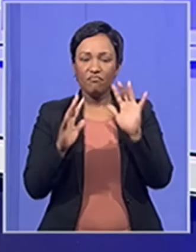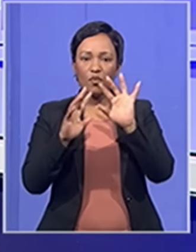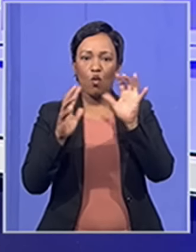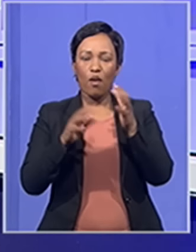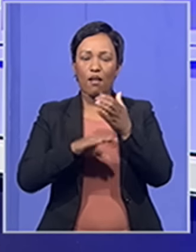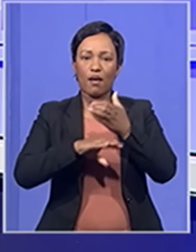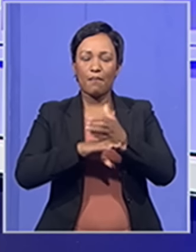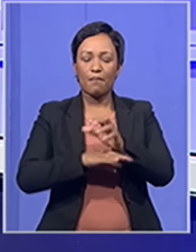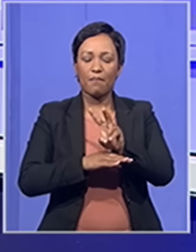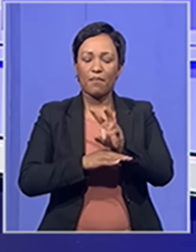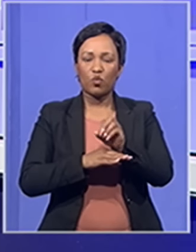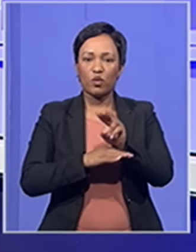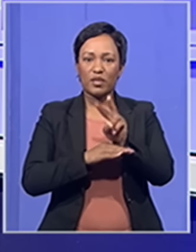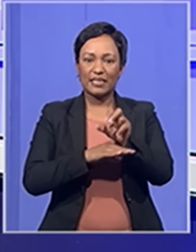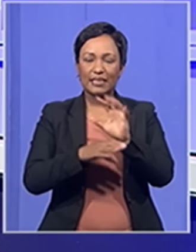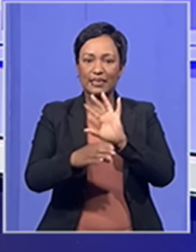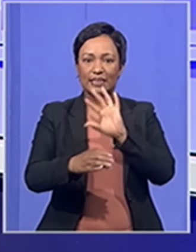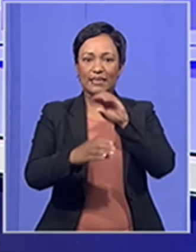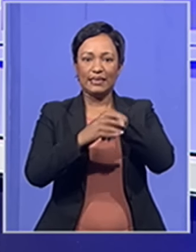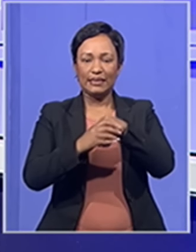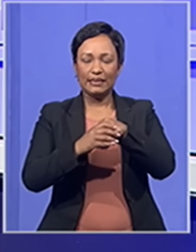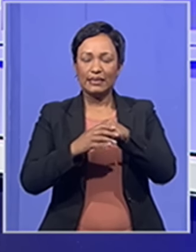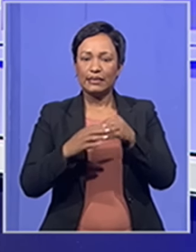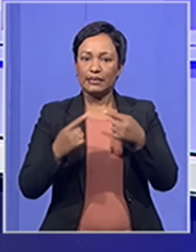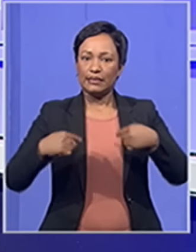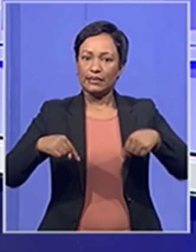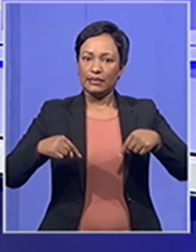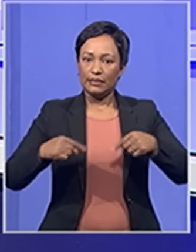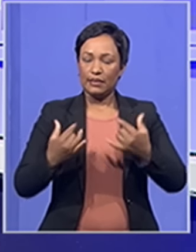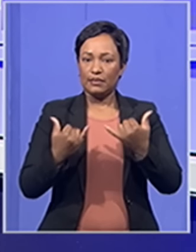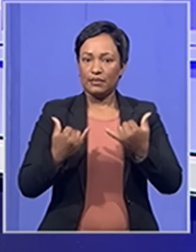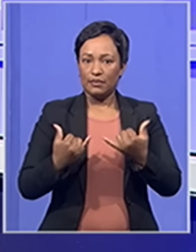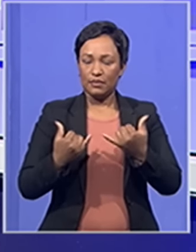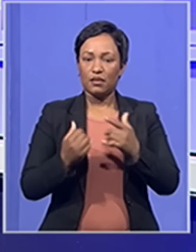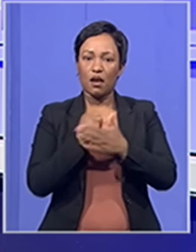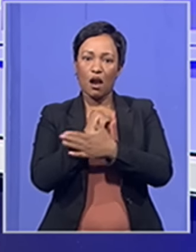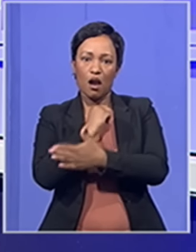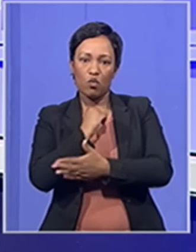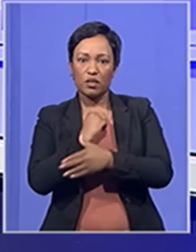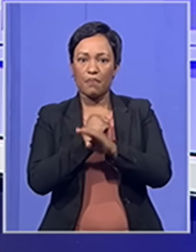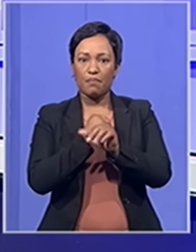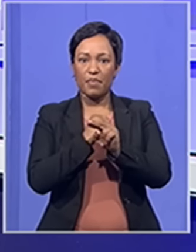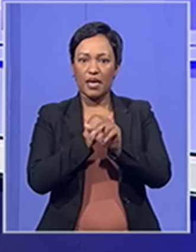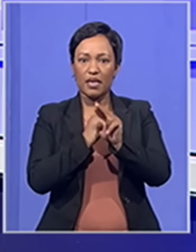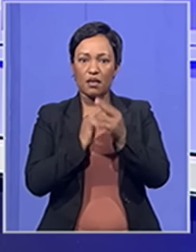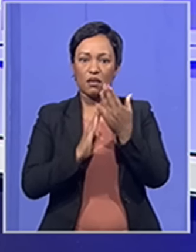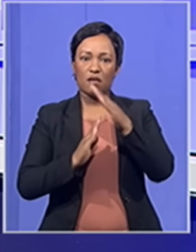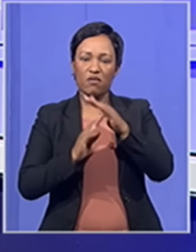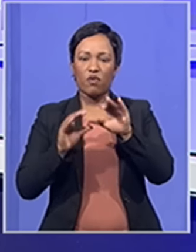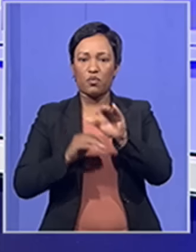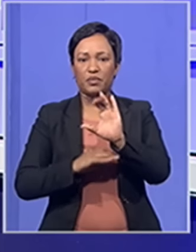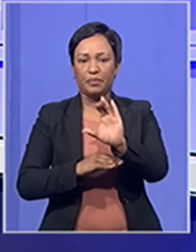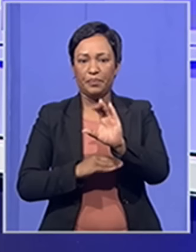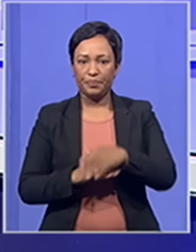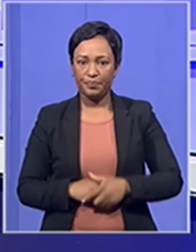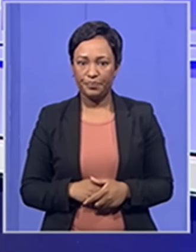ngwaga wa 2026 e mo matshosetsing ka gore ga jaana naga ya Benin e kwa setlhoeng sa Group C.